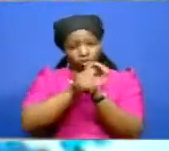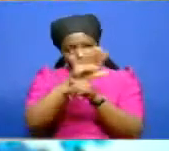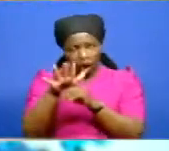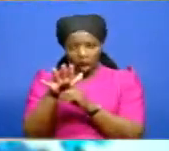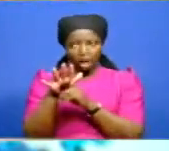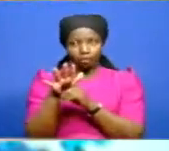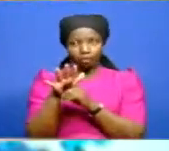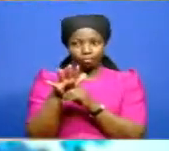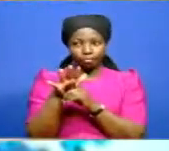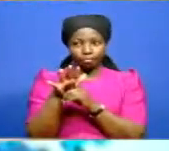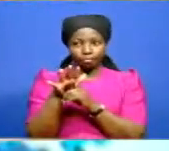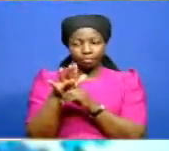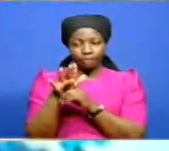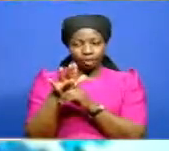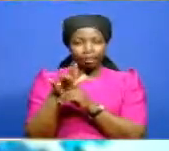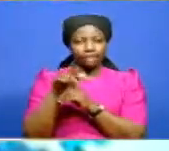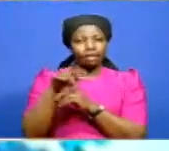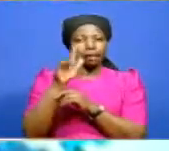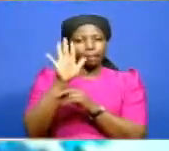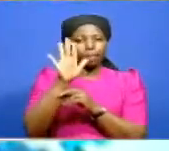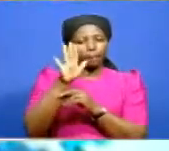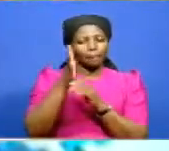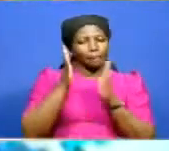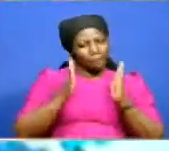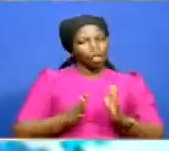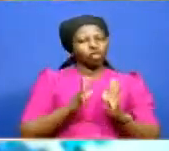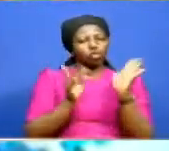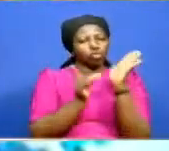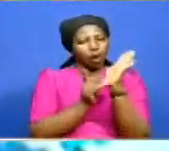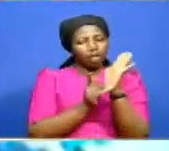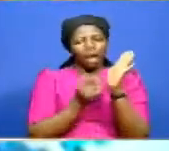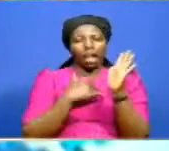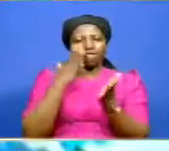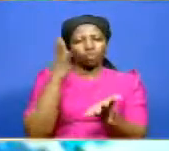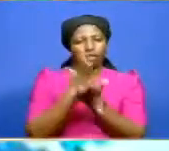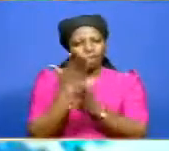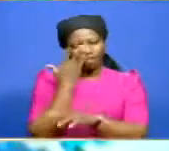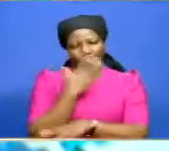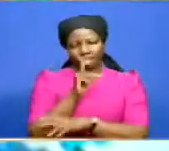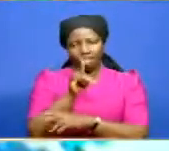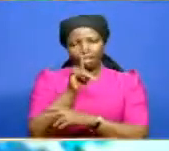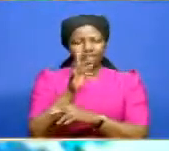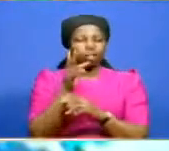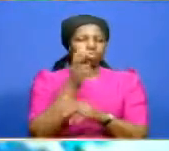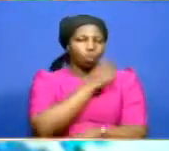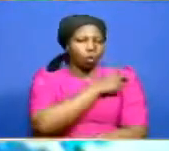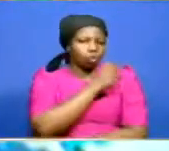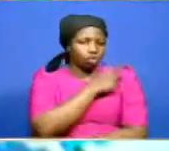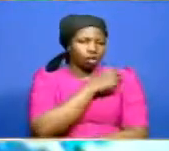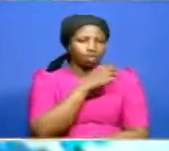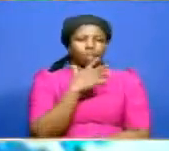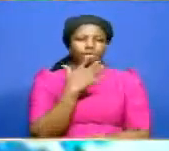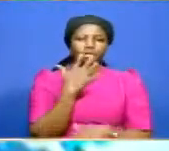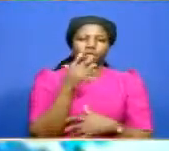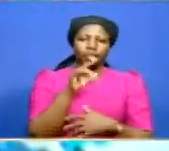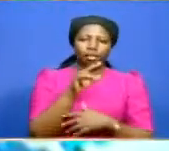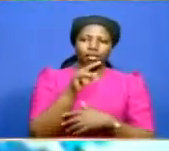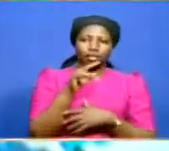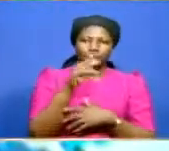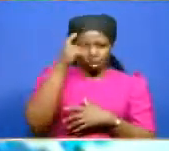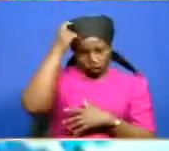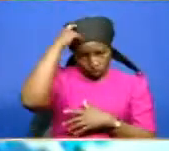COVID-19. His personal doctor has confirmed. And this is consultant neurosurgeon